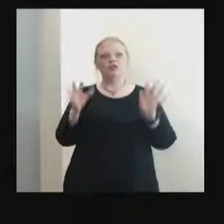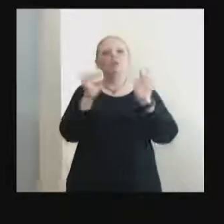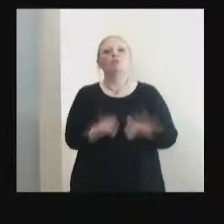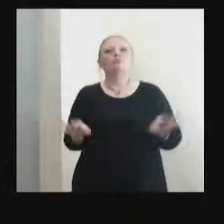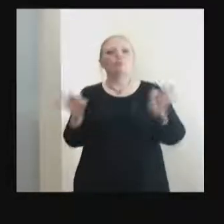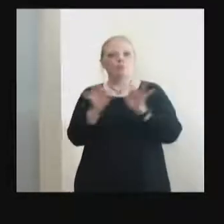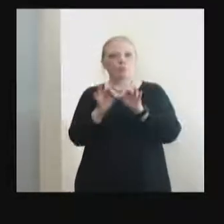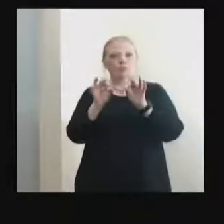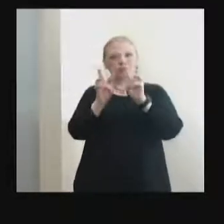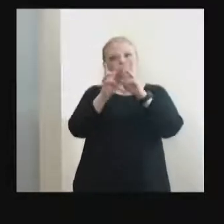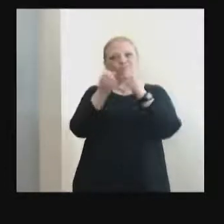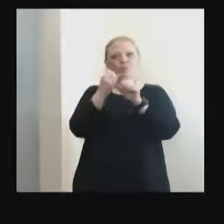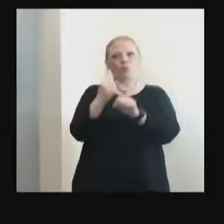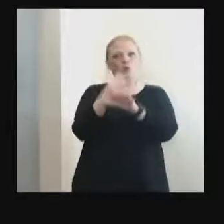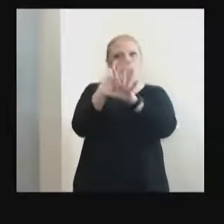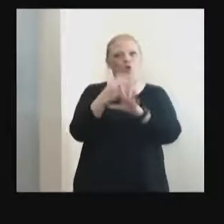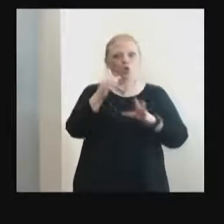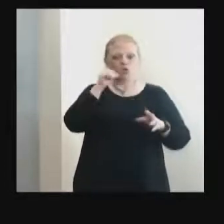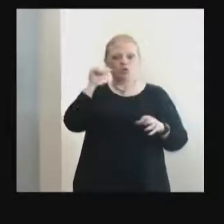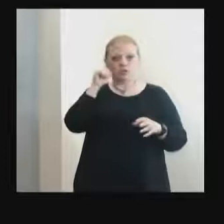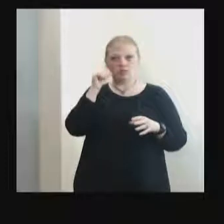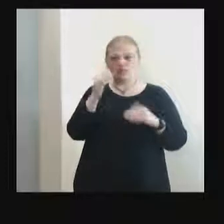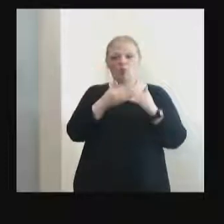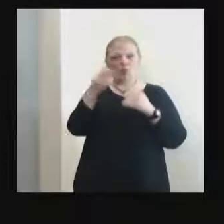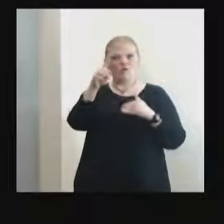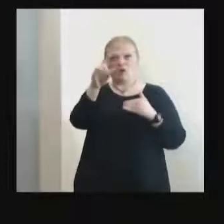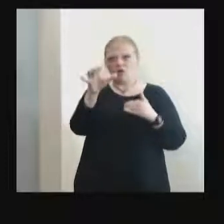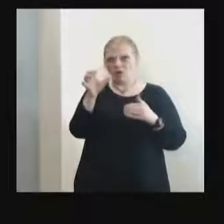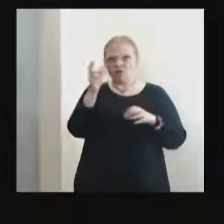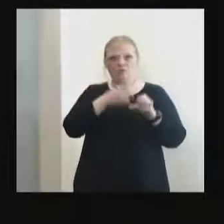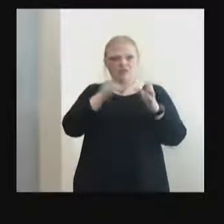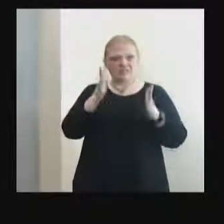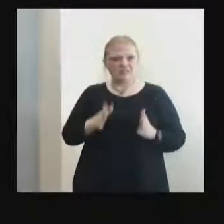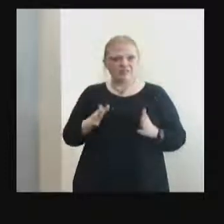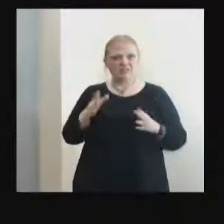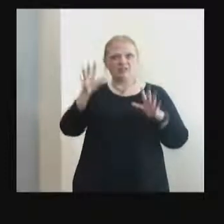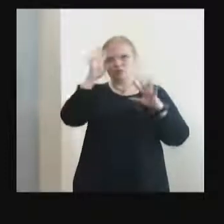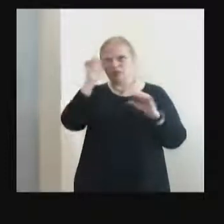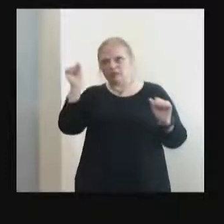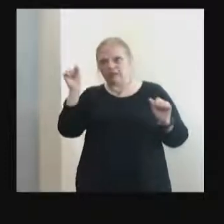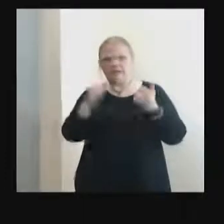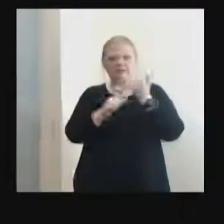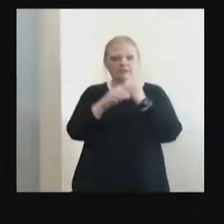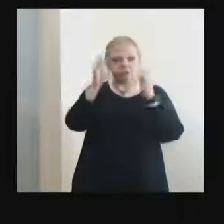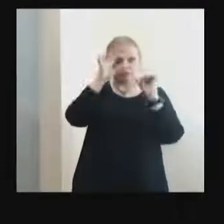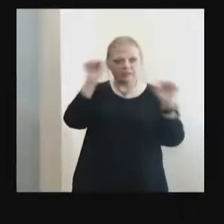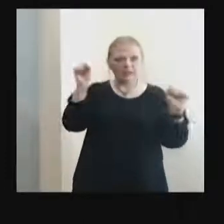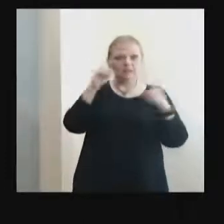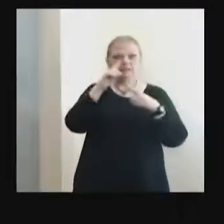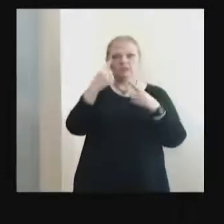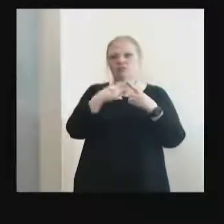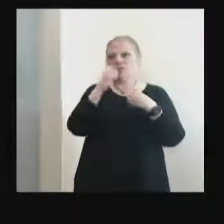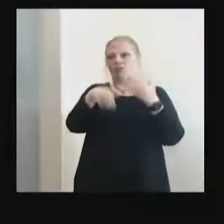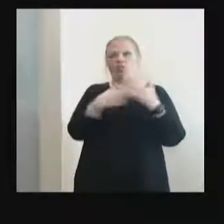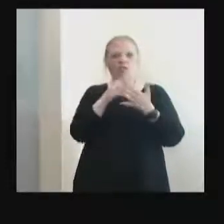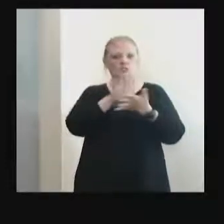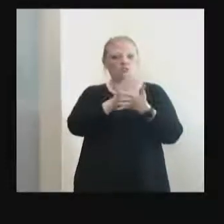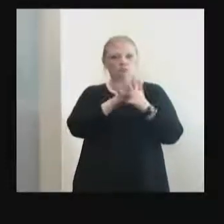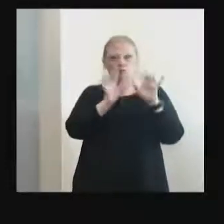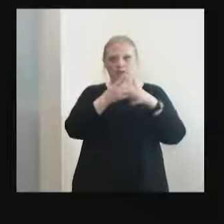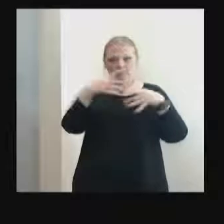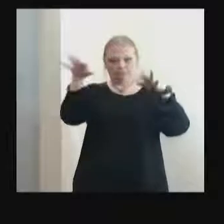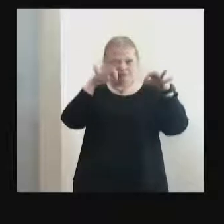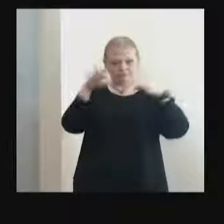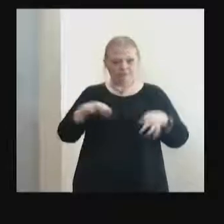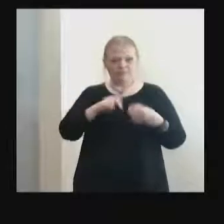important webinar we had yesterday. There were more than 100 participants, superintendents, deputy superintendents from all the school districts, explaining